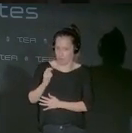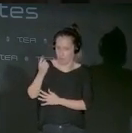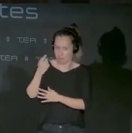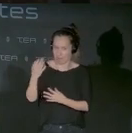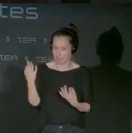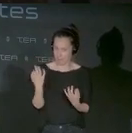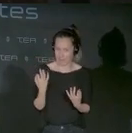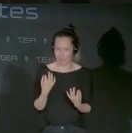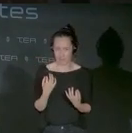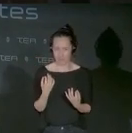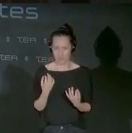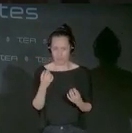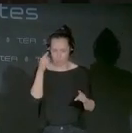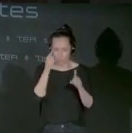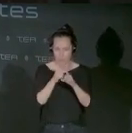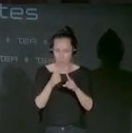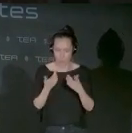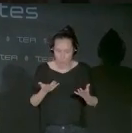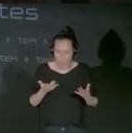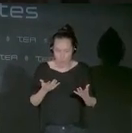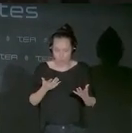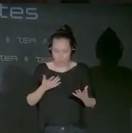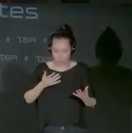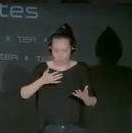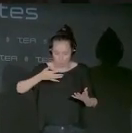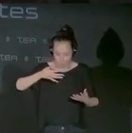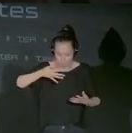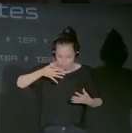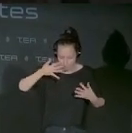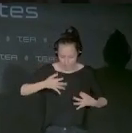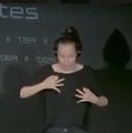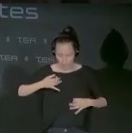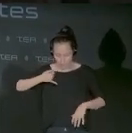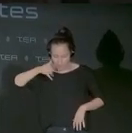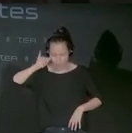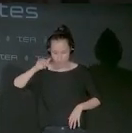mitigate any risks that we can already think of.